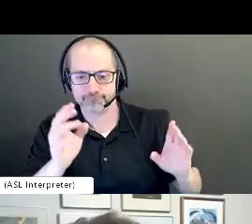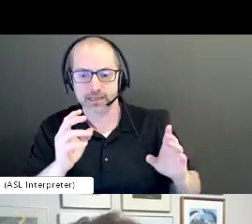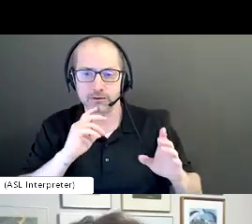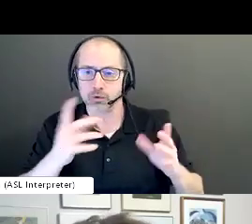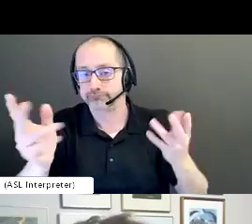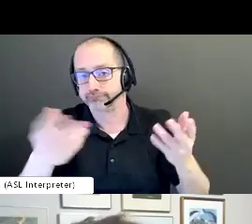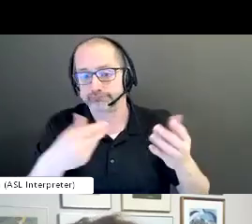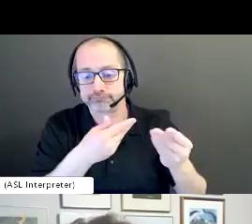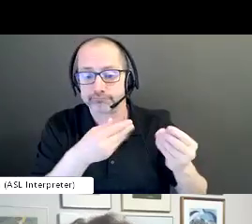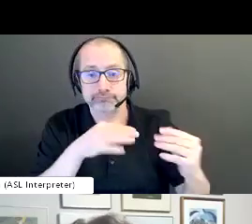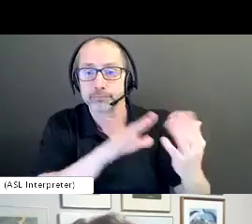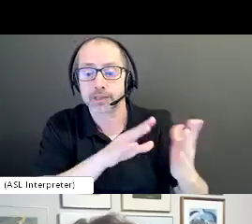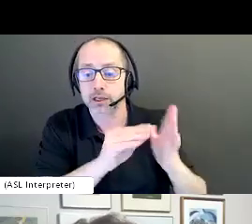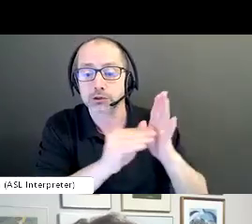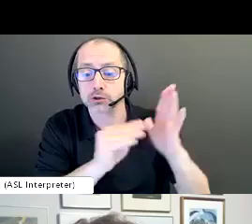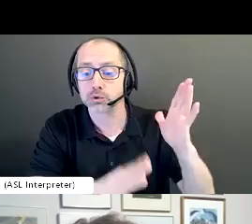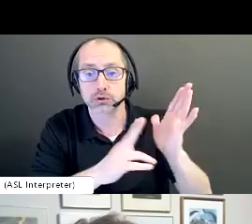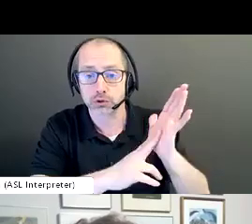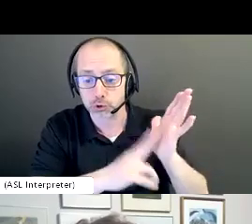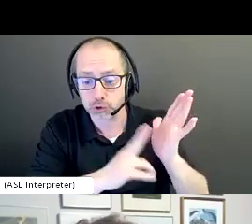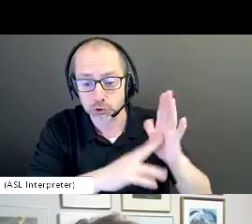student nurses, again, using the